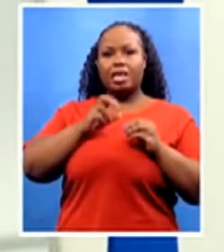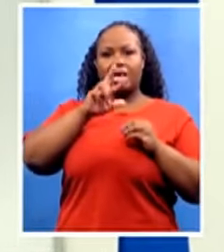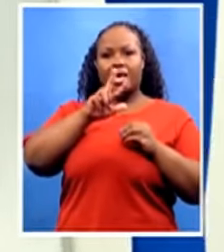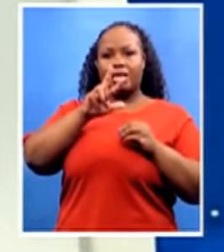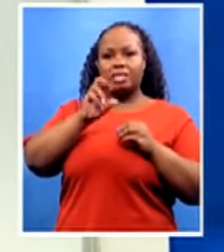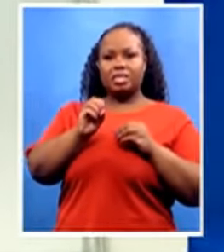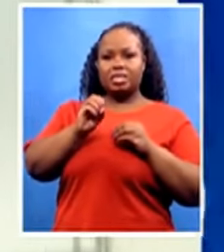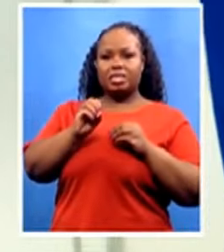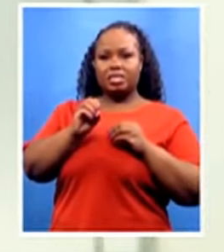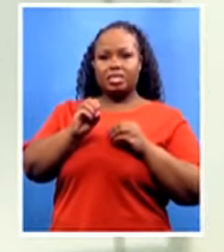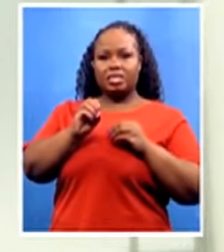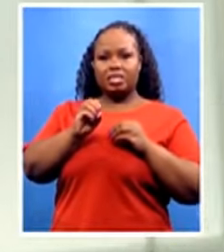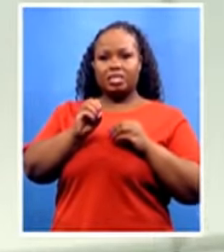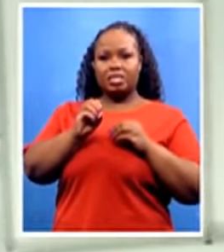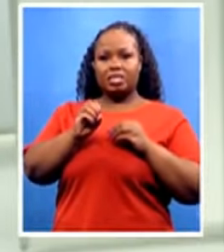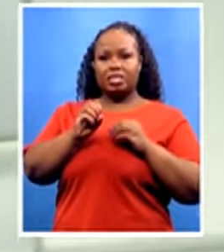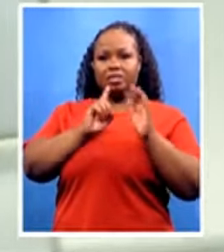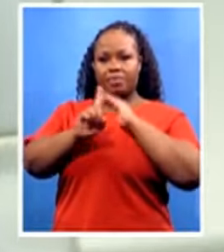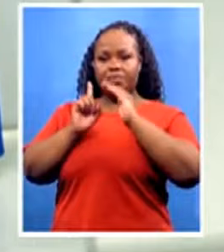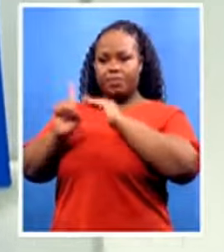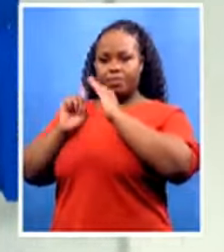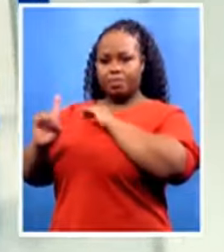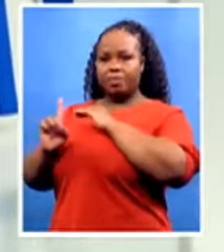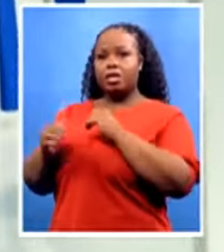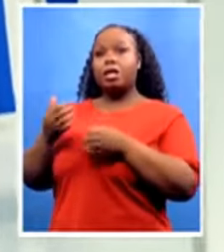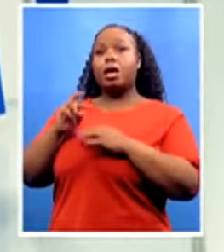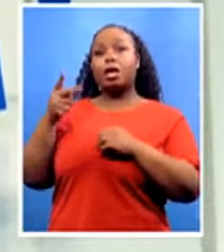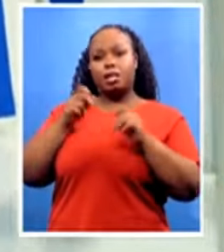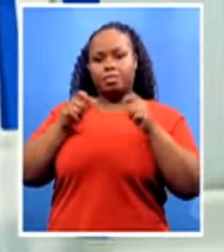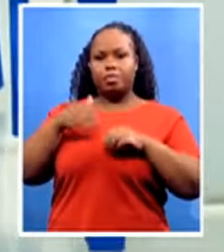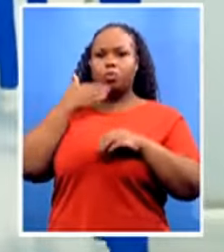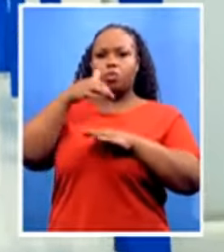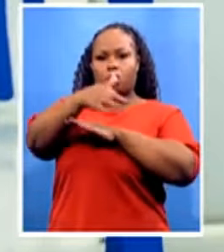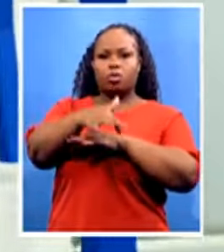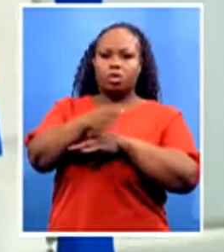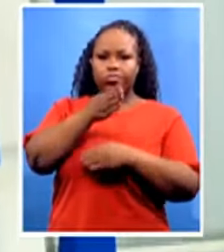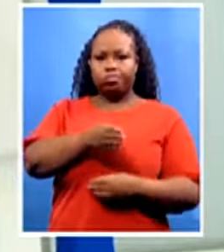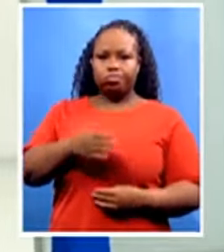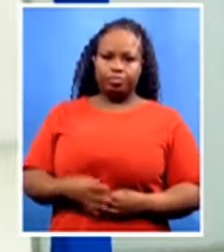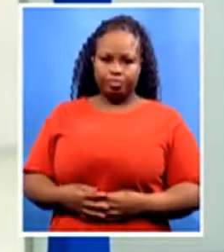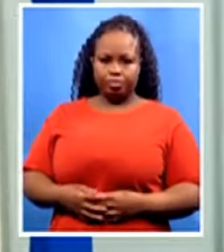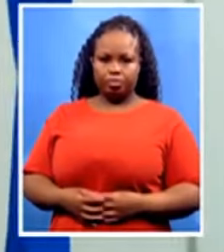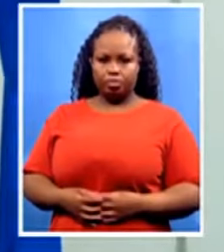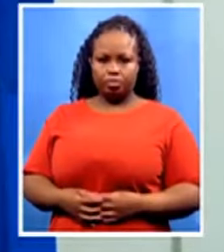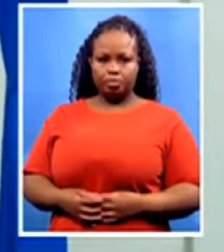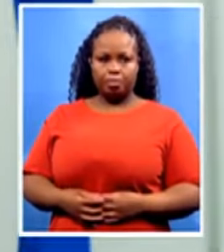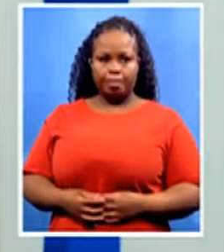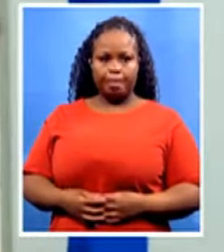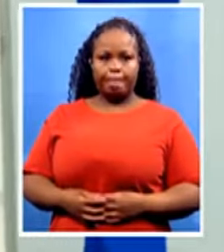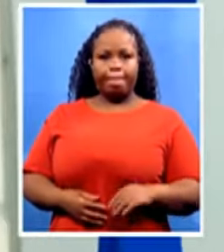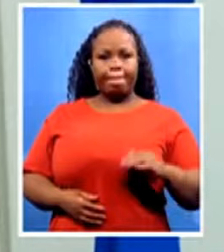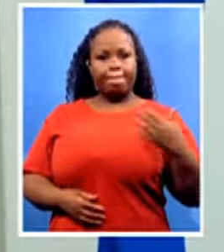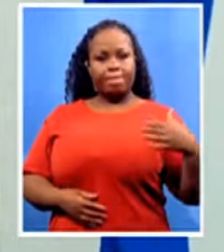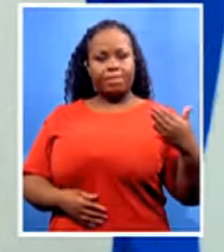several people outside also queuing. On the far wing is the waiting and post-vaccination room, and